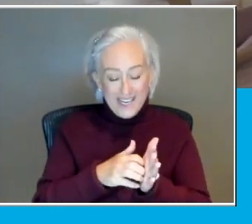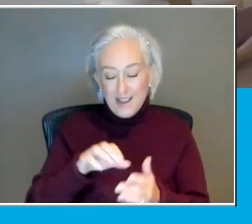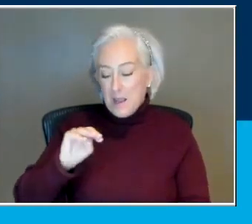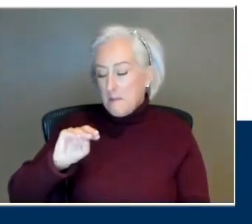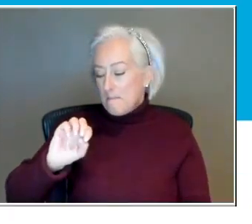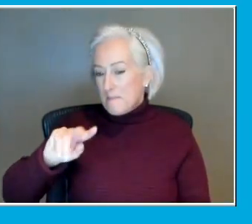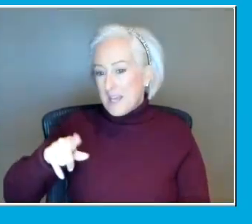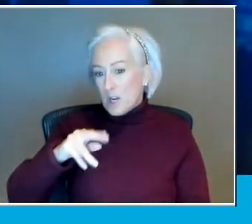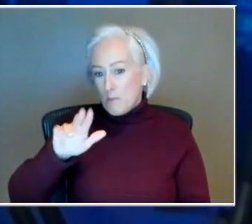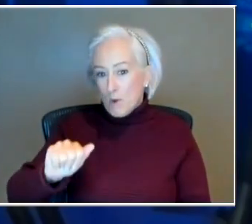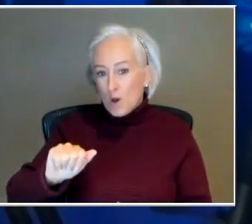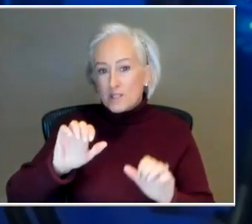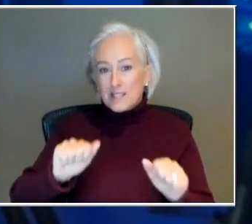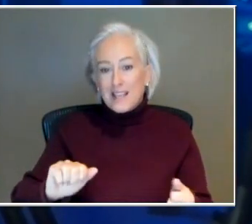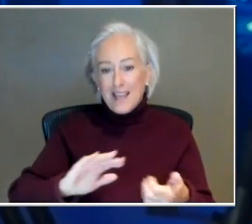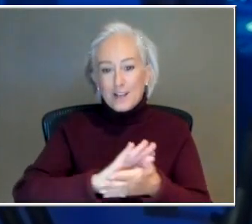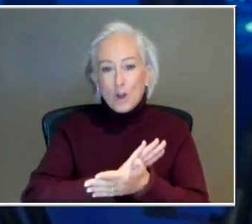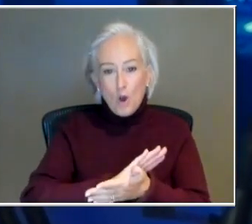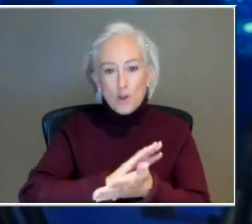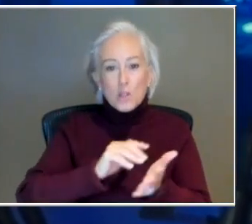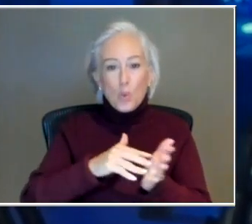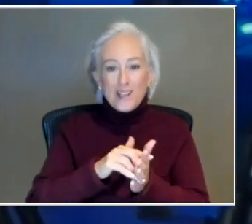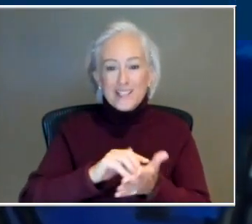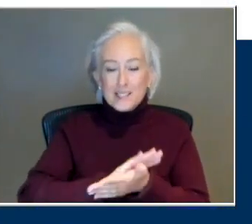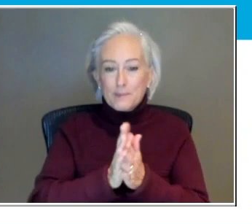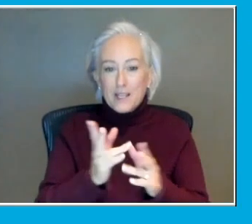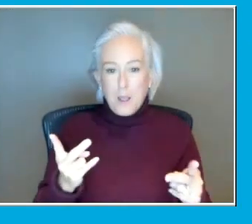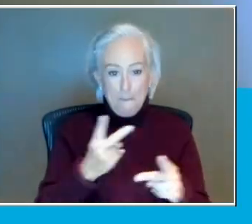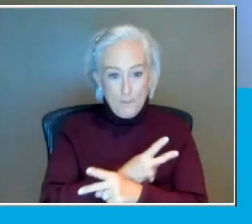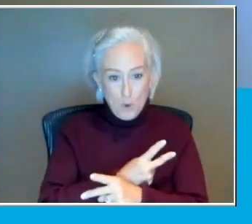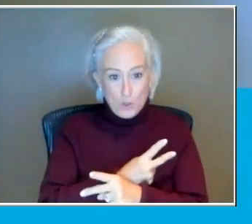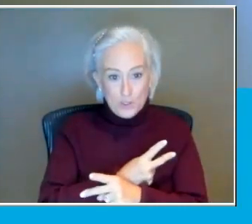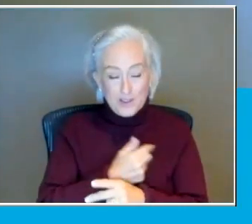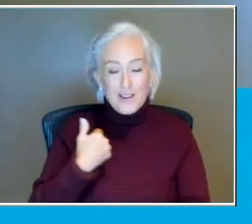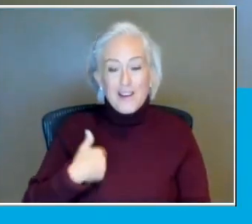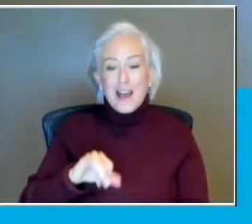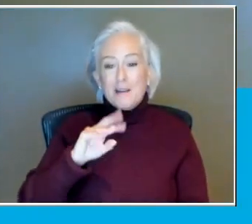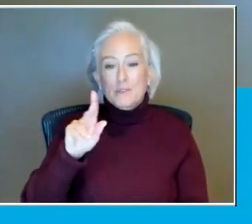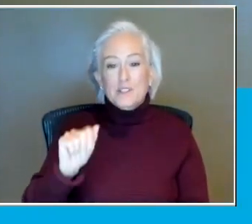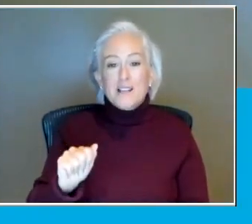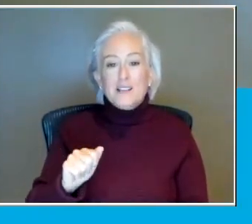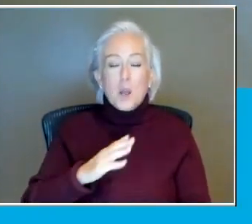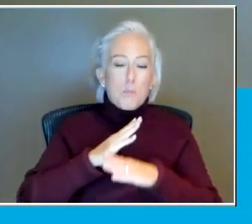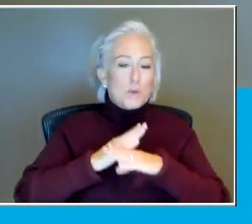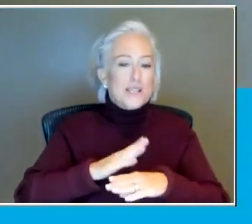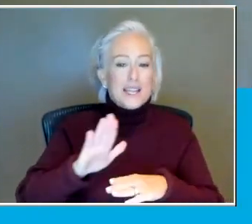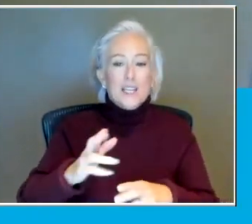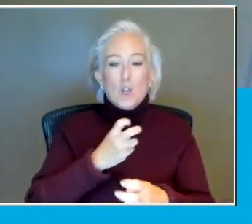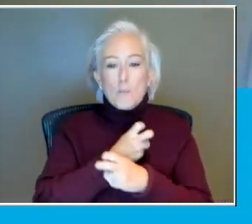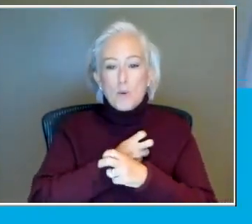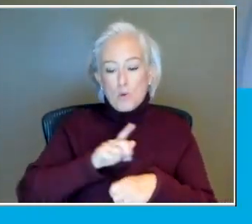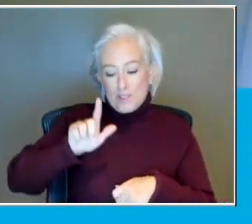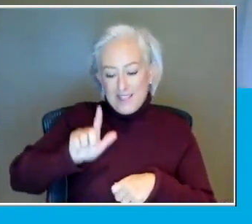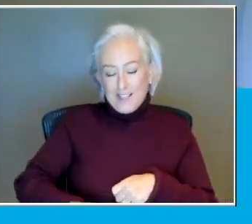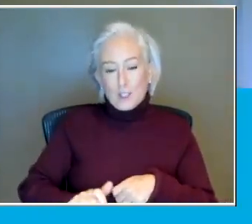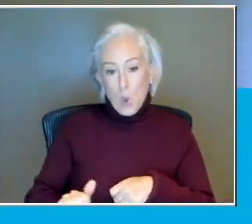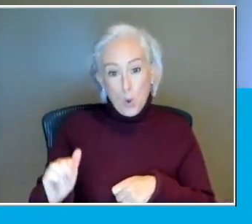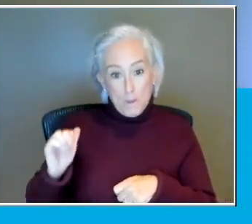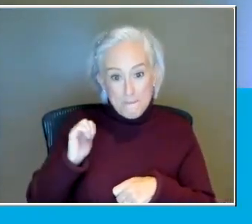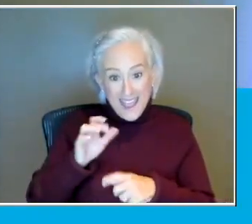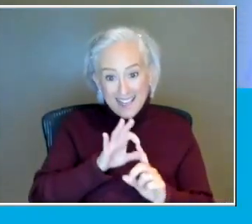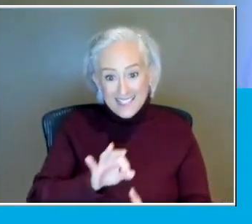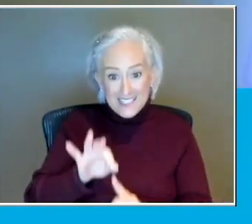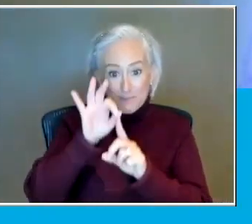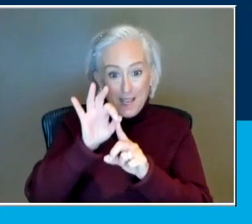even worse. I'm Jessica Lovell on the next Morning Medical Update, protecting your bones in the lower back especially, thanks to new